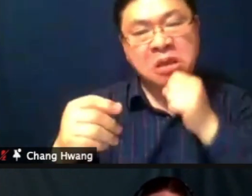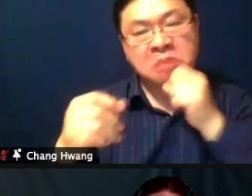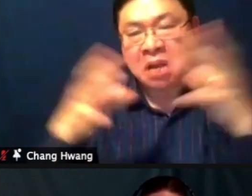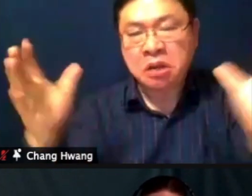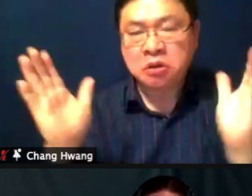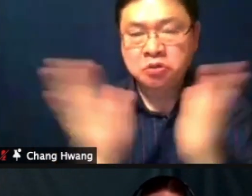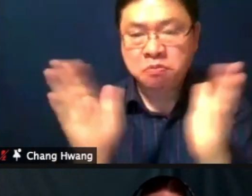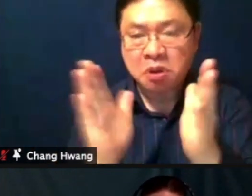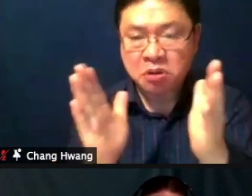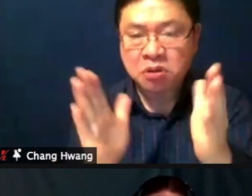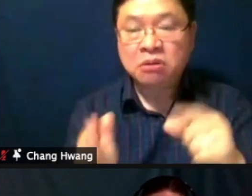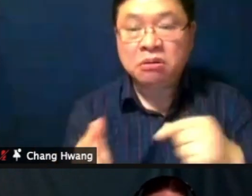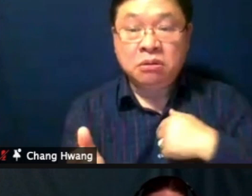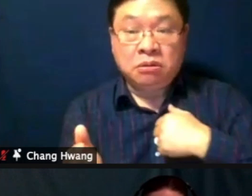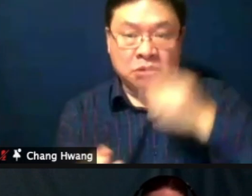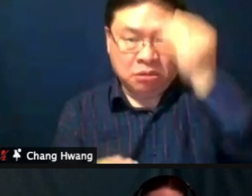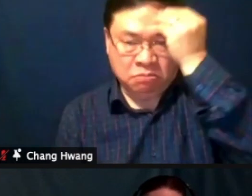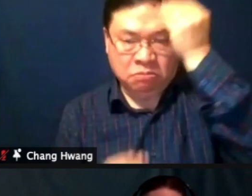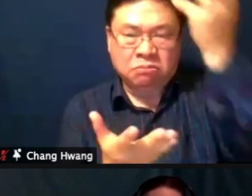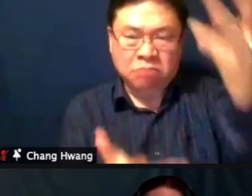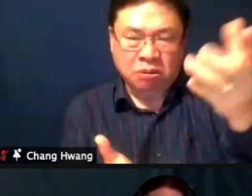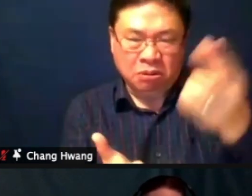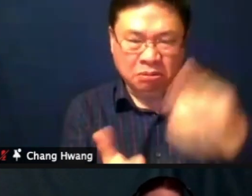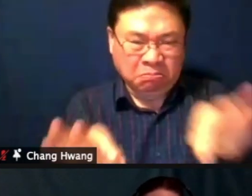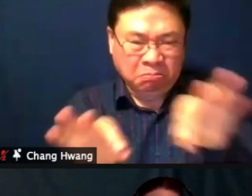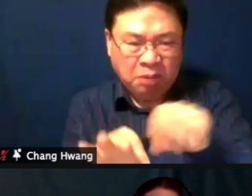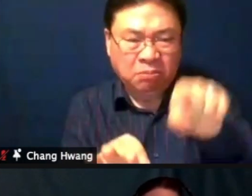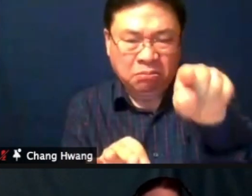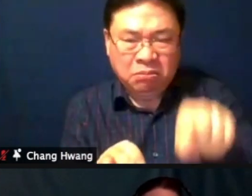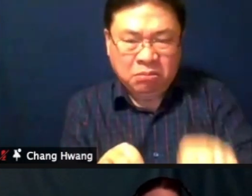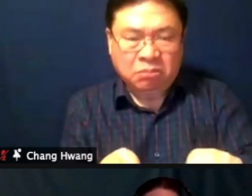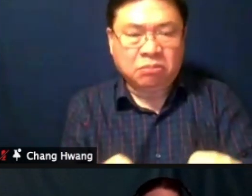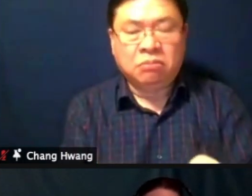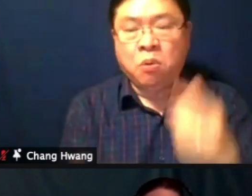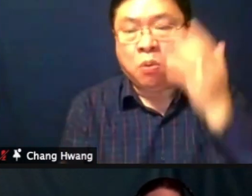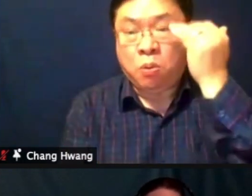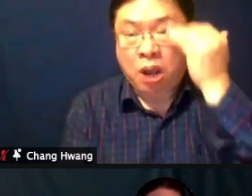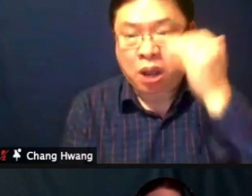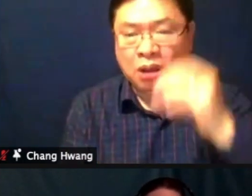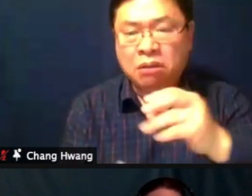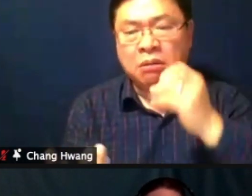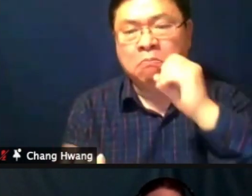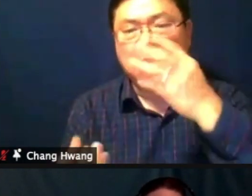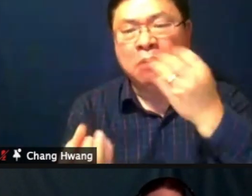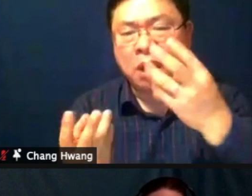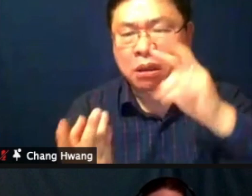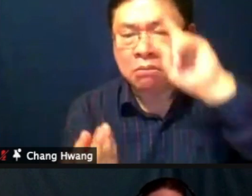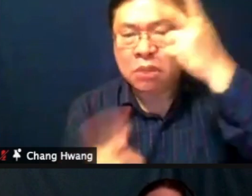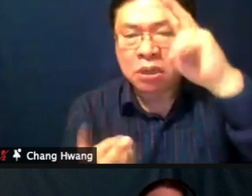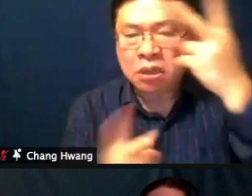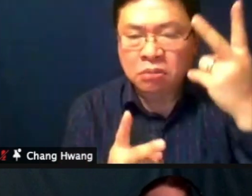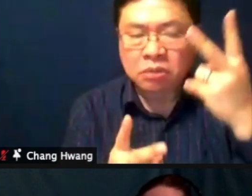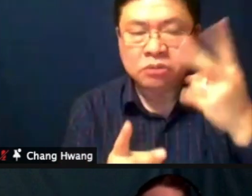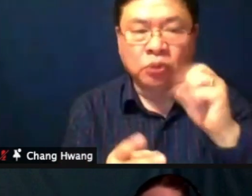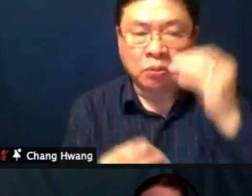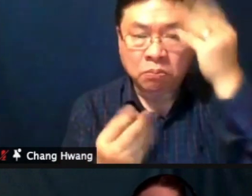So, glossing in Korean. There is not a lot of information available. There's not a lot of resources